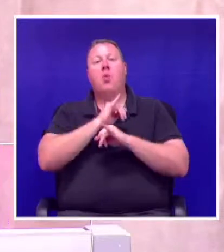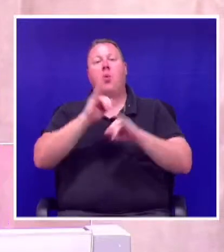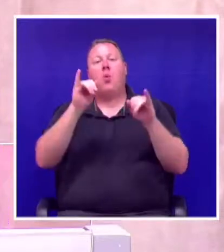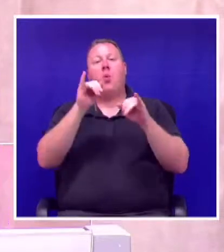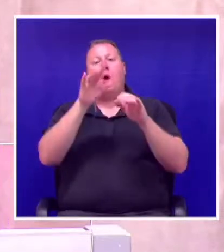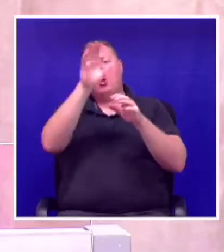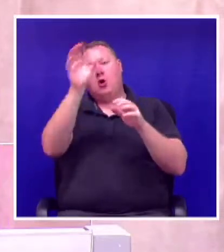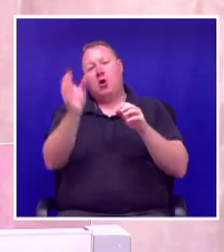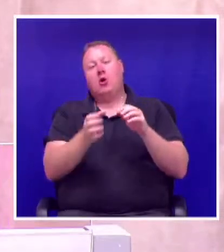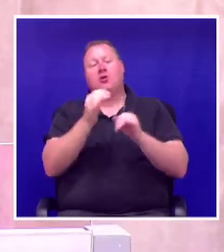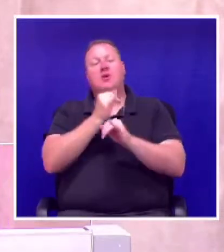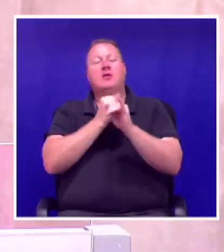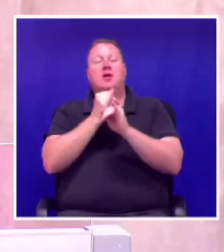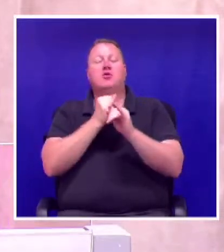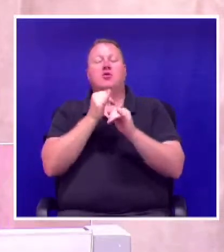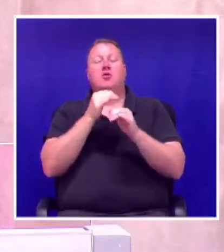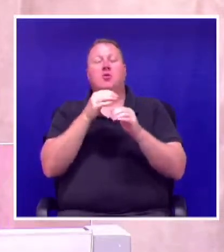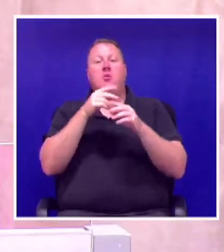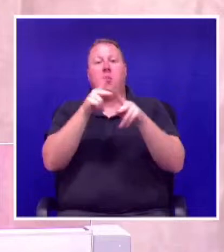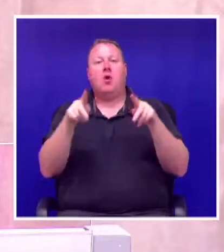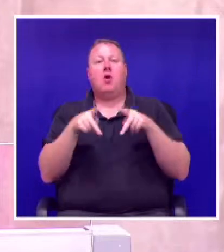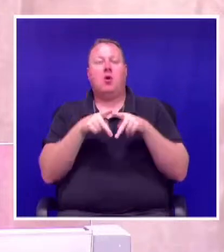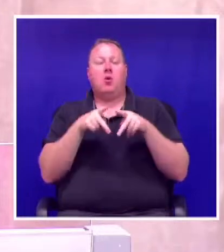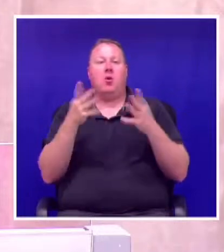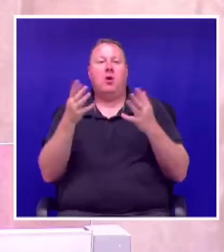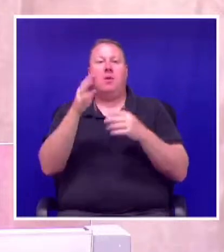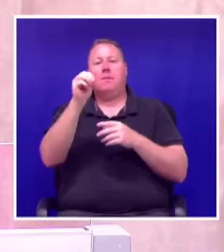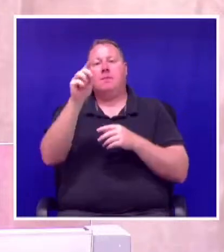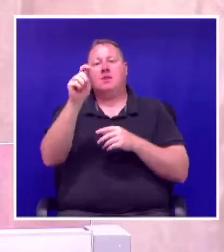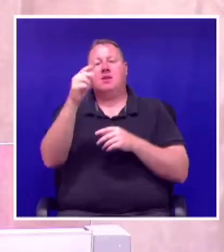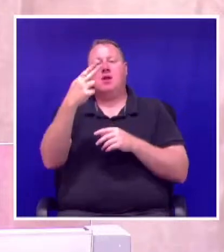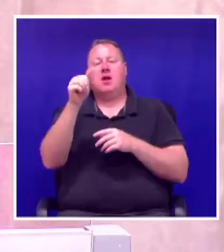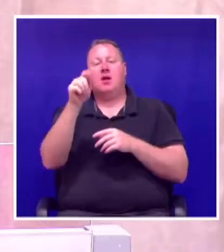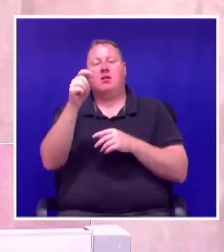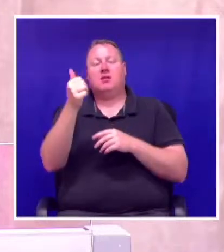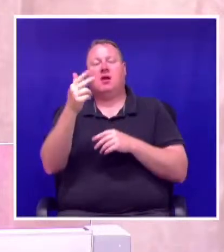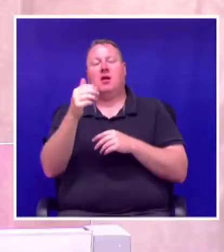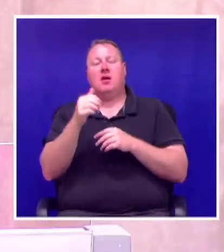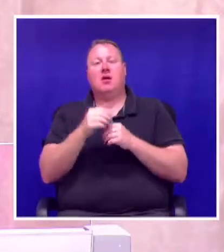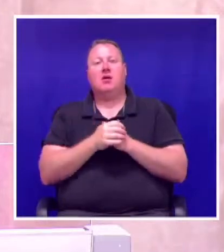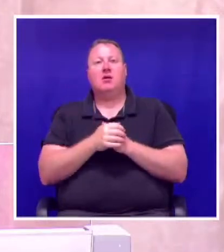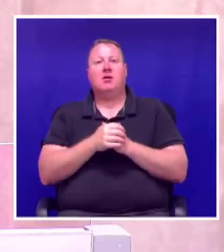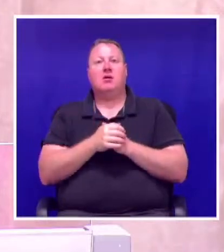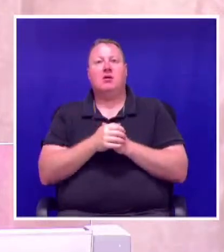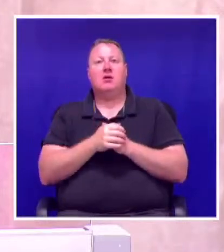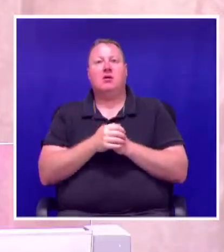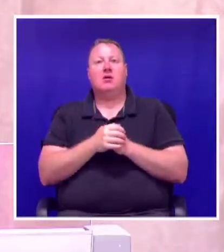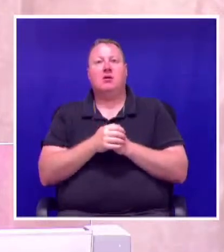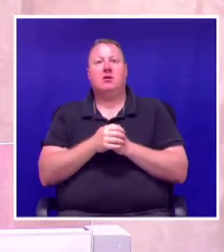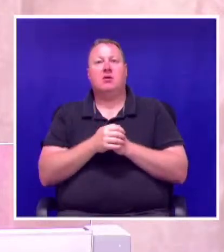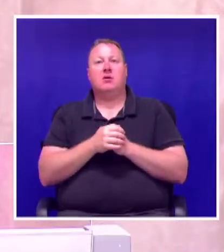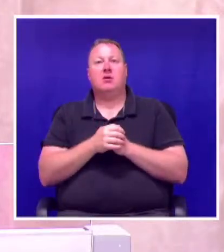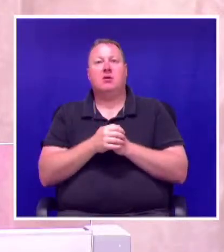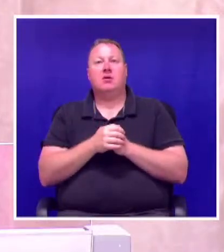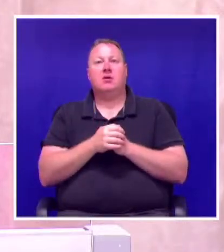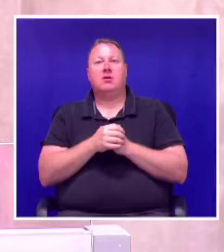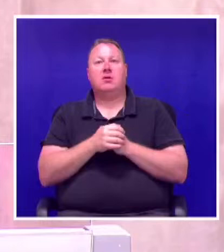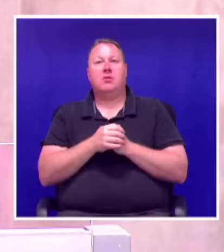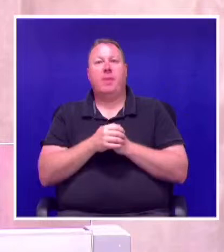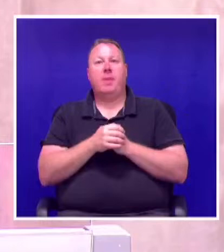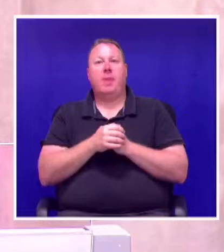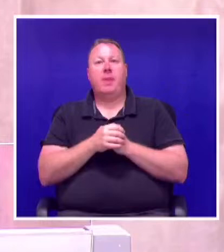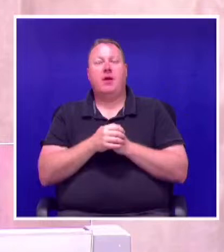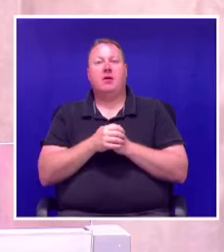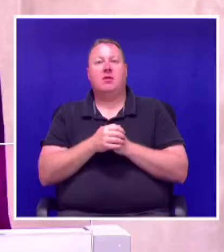Park in Tata. The Nkua Industrial Park, where Pepper Joy International is a major